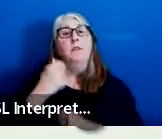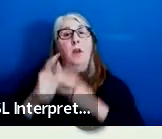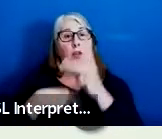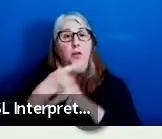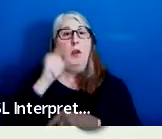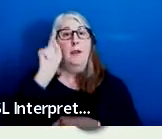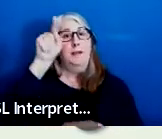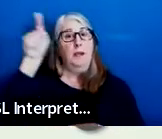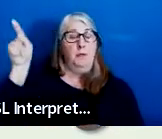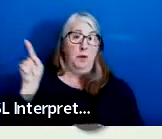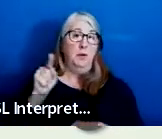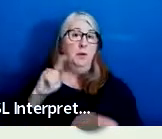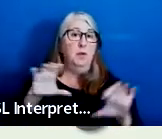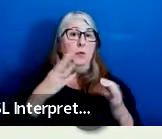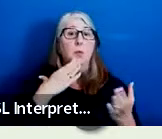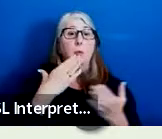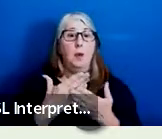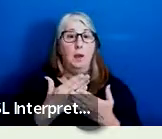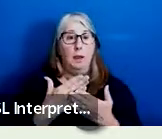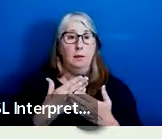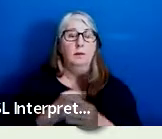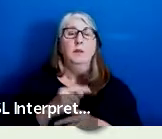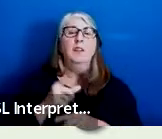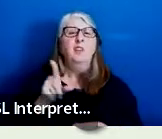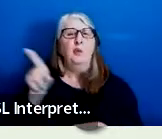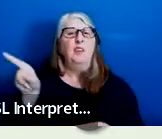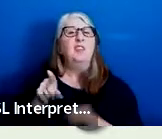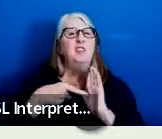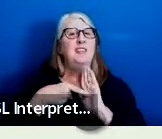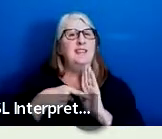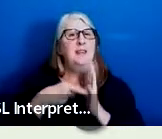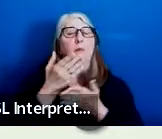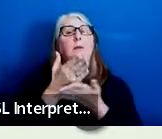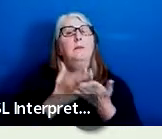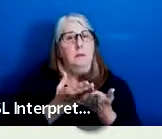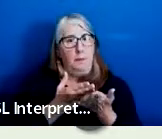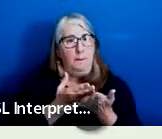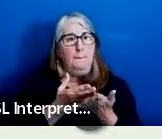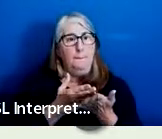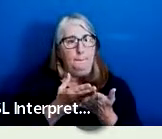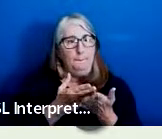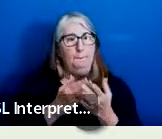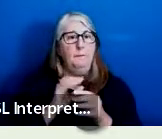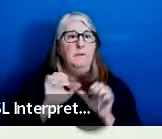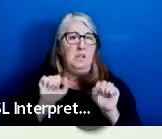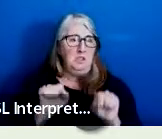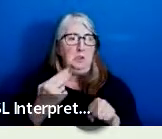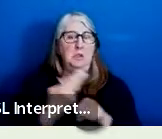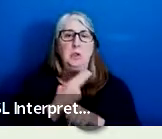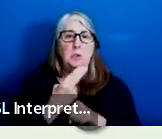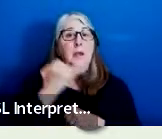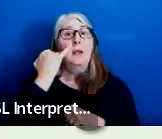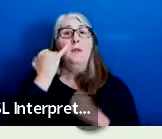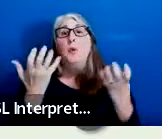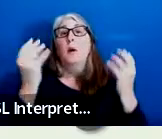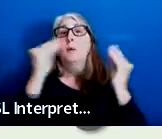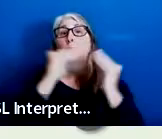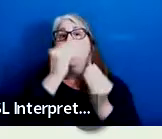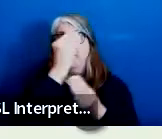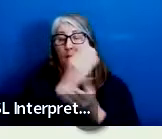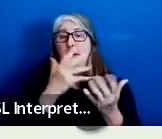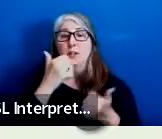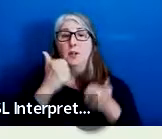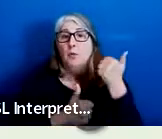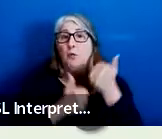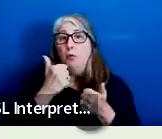that also perform well. These are examples of some that you can use. However, if you need additional information of